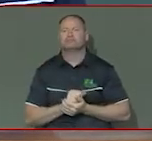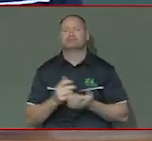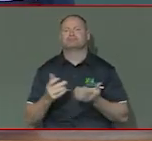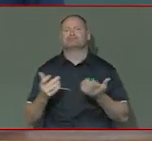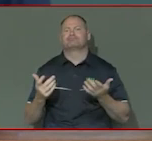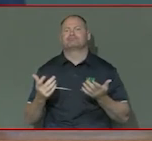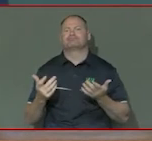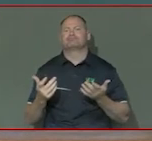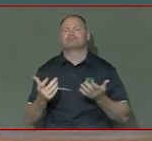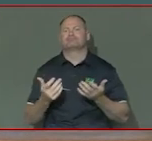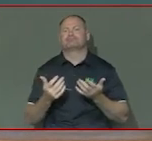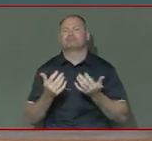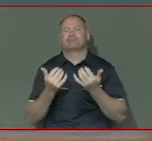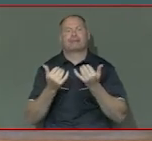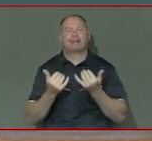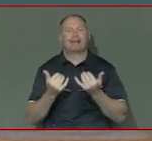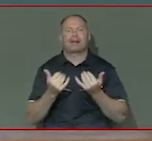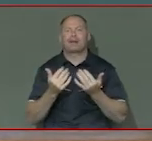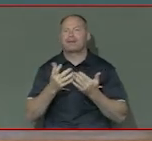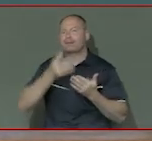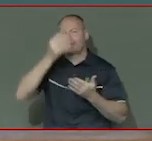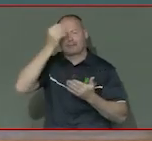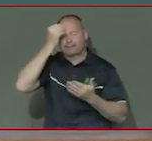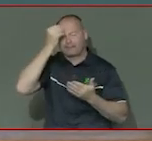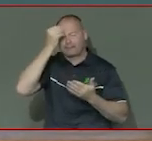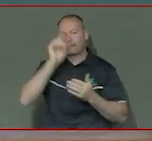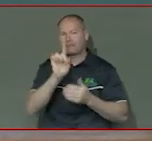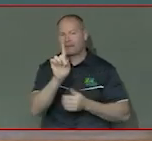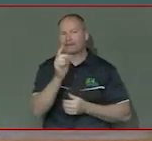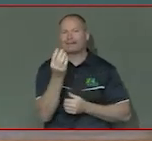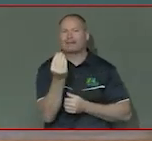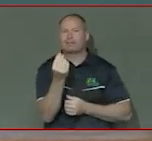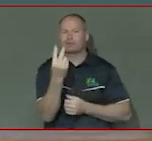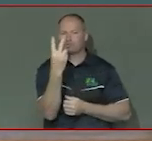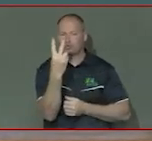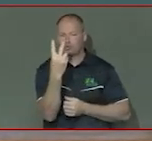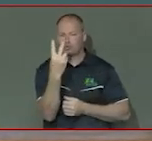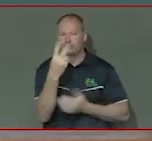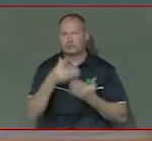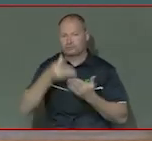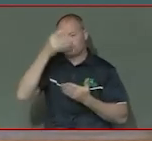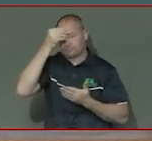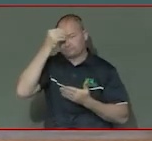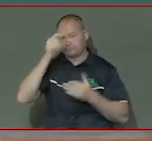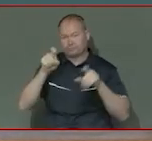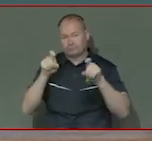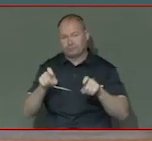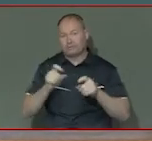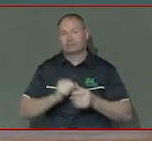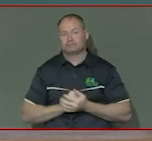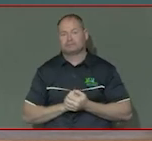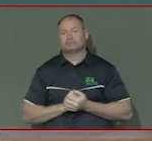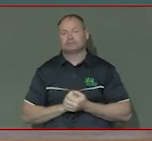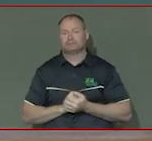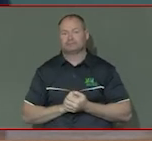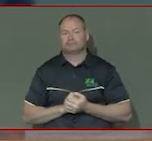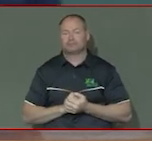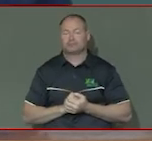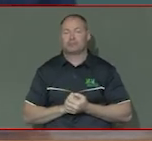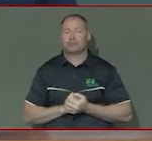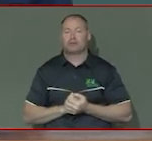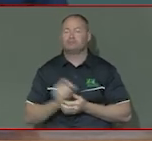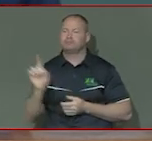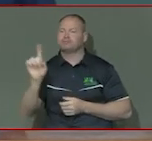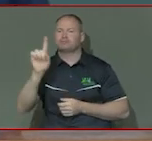that's number 2. Why do I say that? In all the others, they say, put your